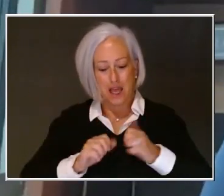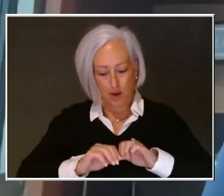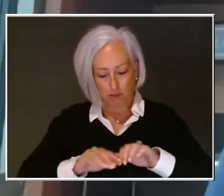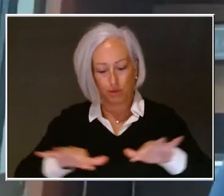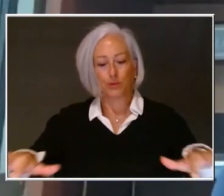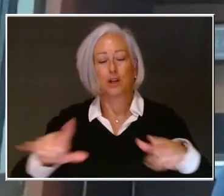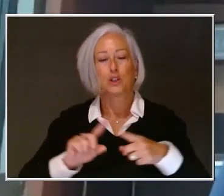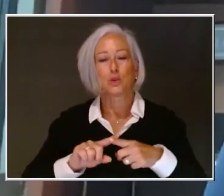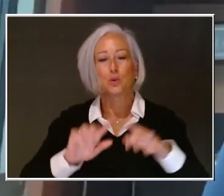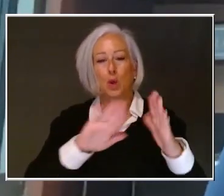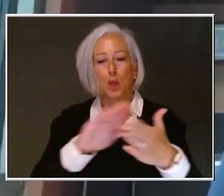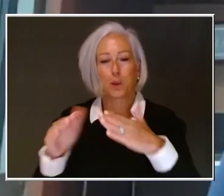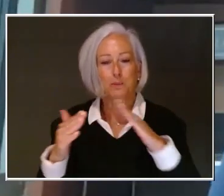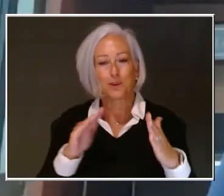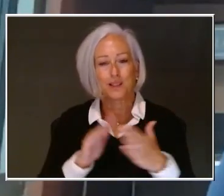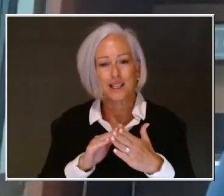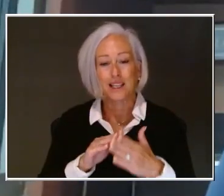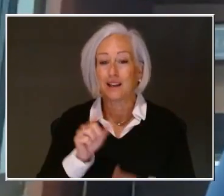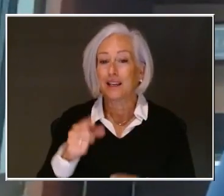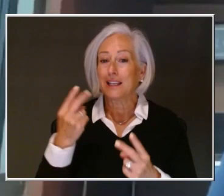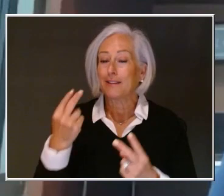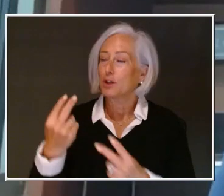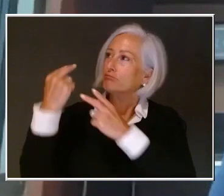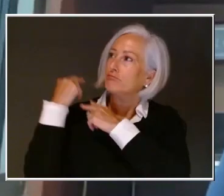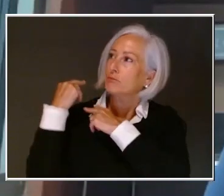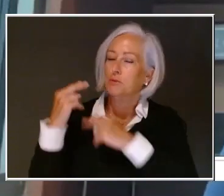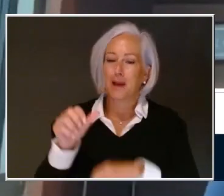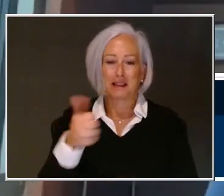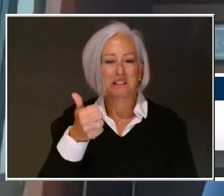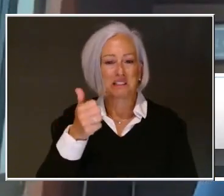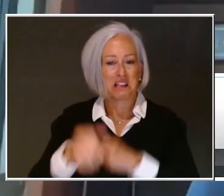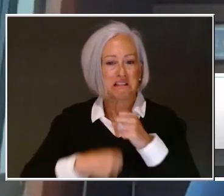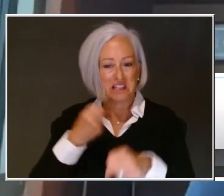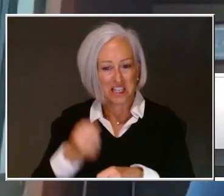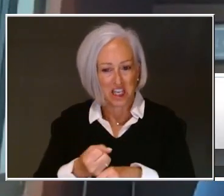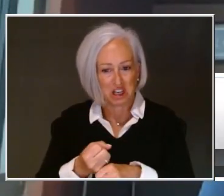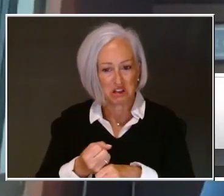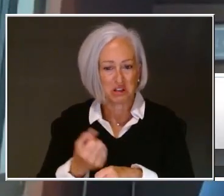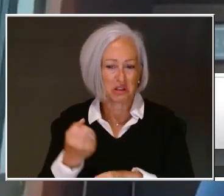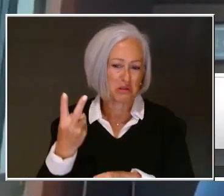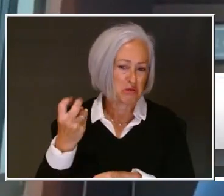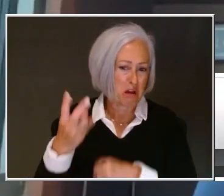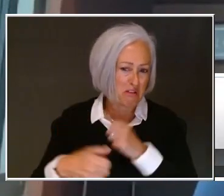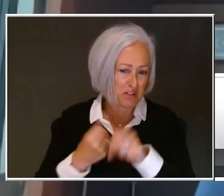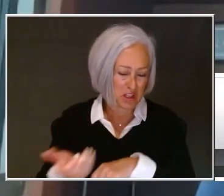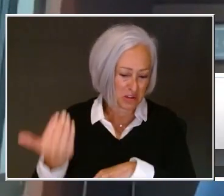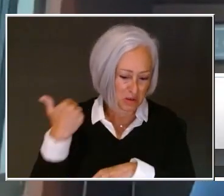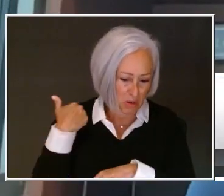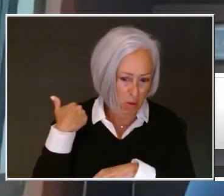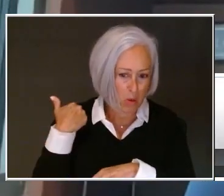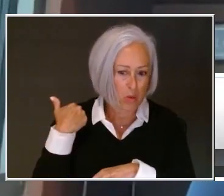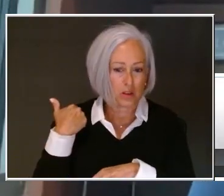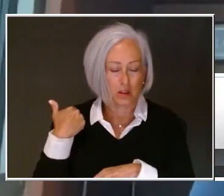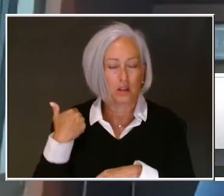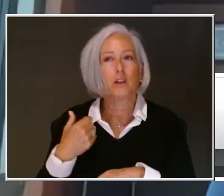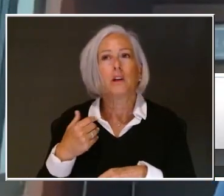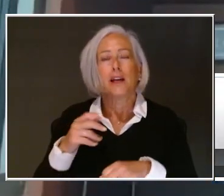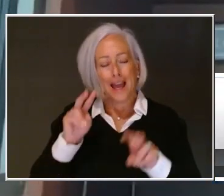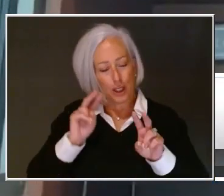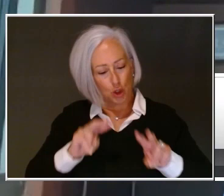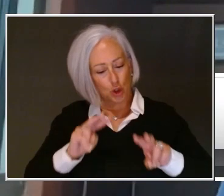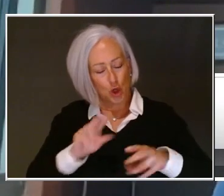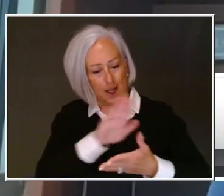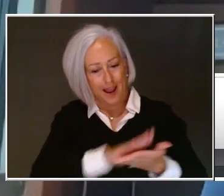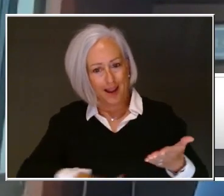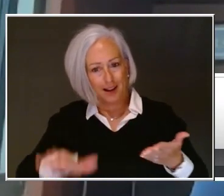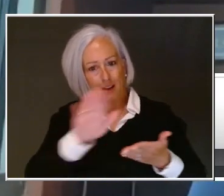look back a decade ago, 10, 12 years ago, in the professional ranks and college ranks, sports medicine was really an